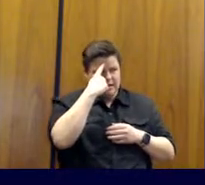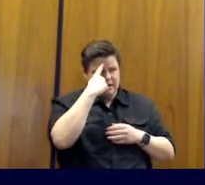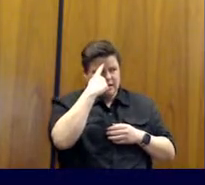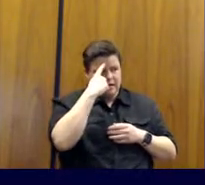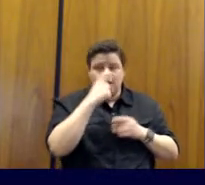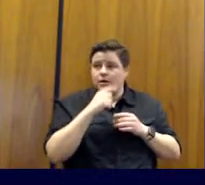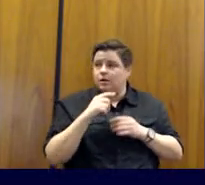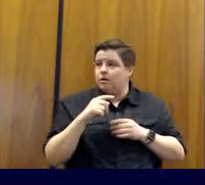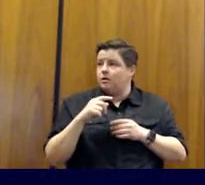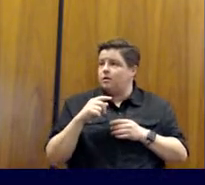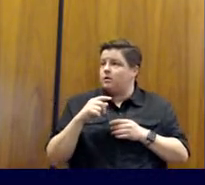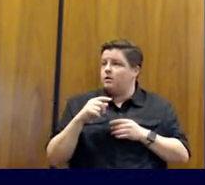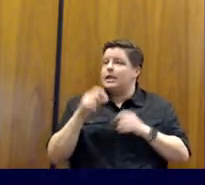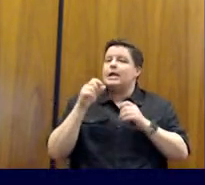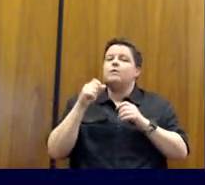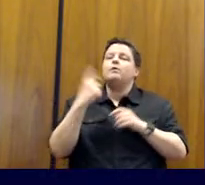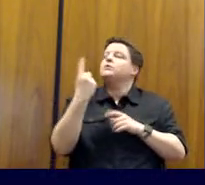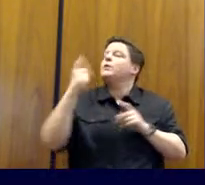can speak to that.